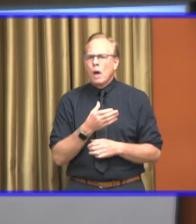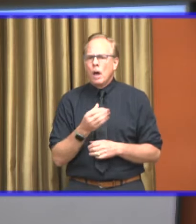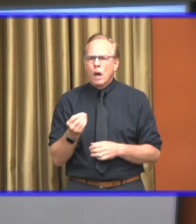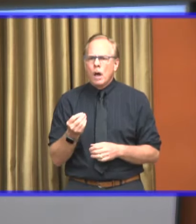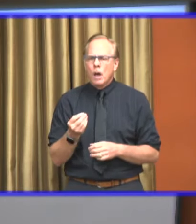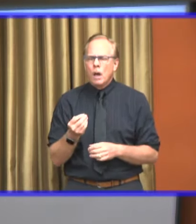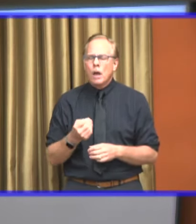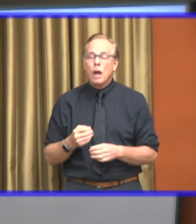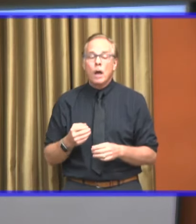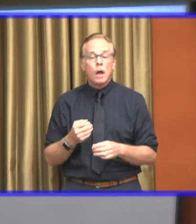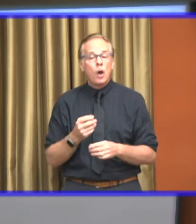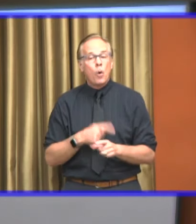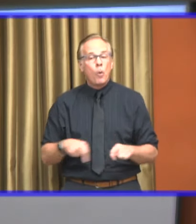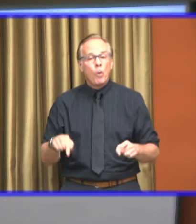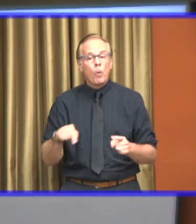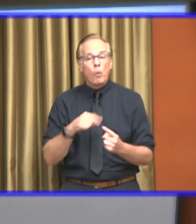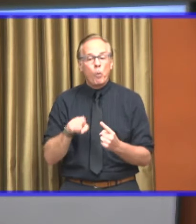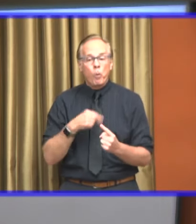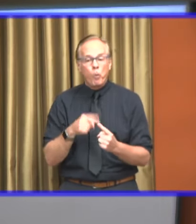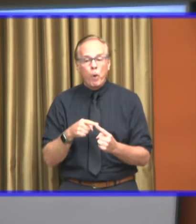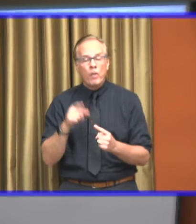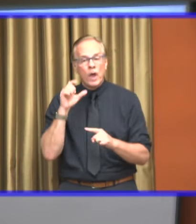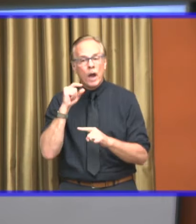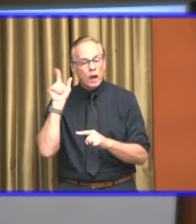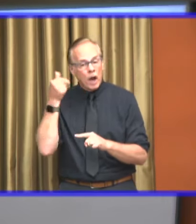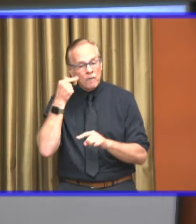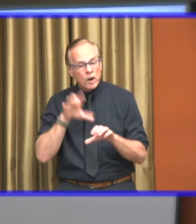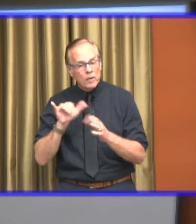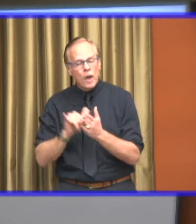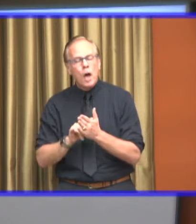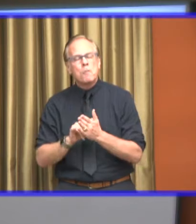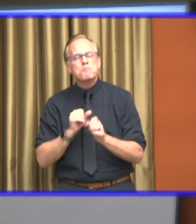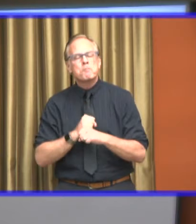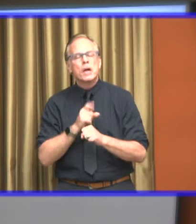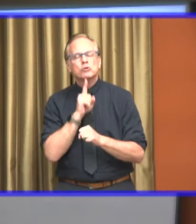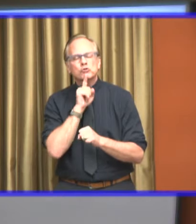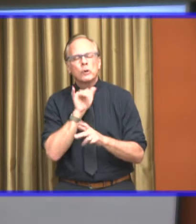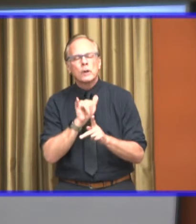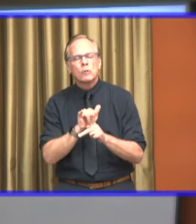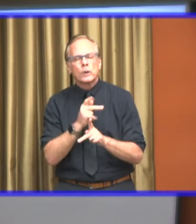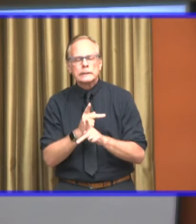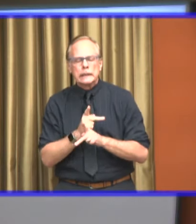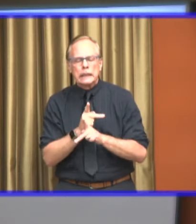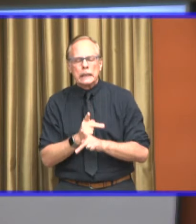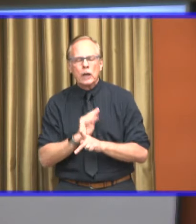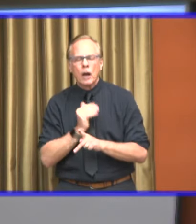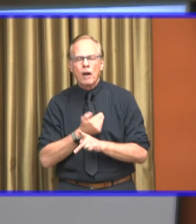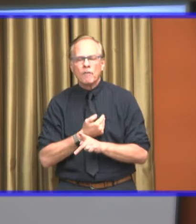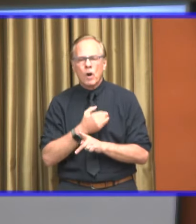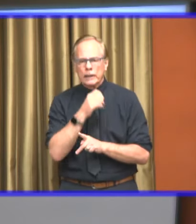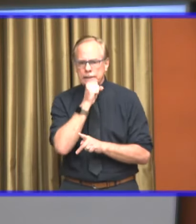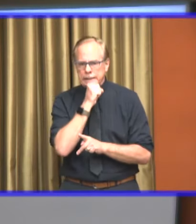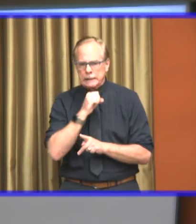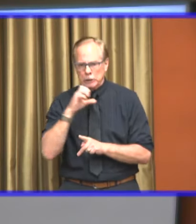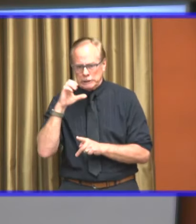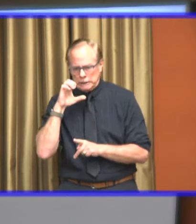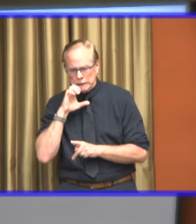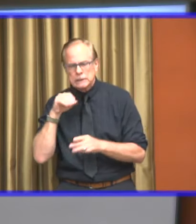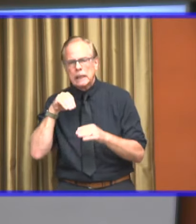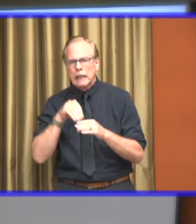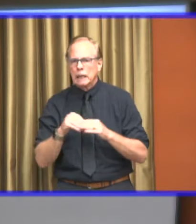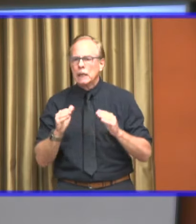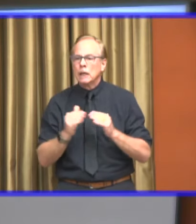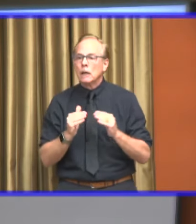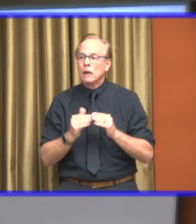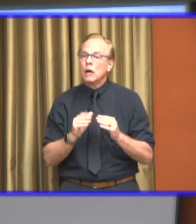We even when the governor does open, we want to make sure that we take care of our elderly folks here that we have in town. But